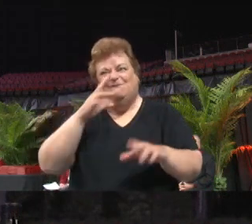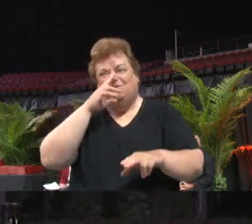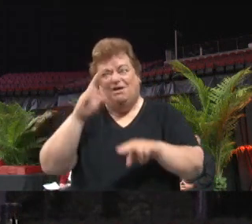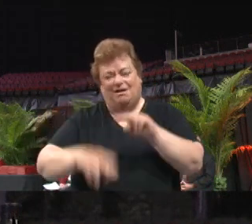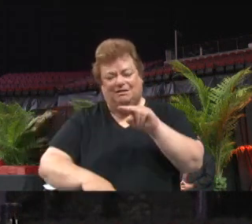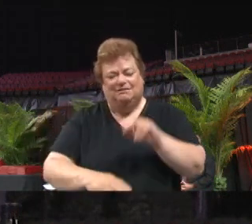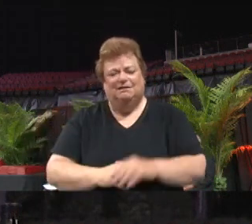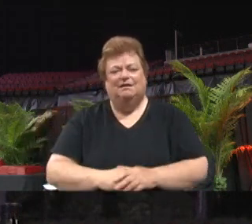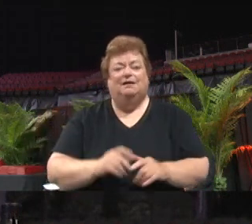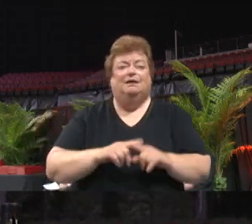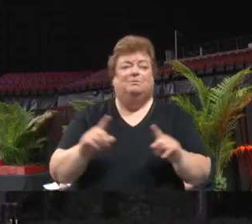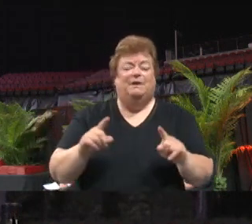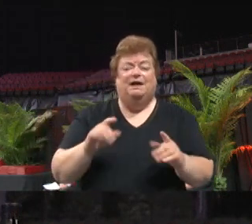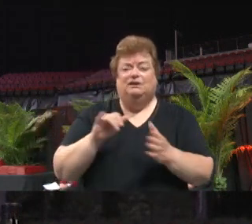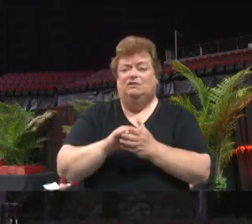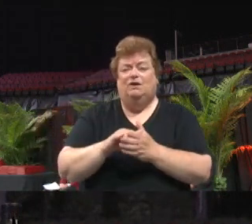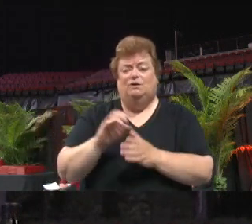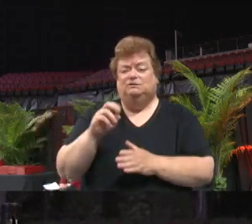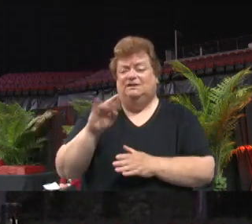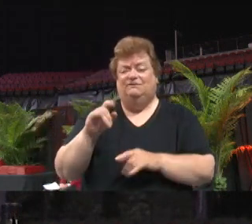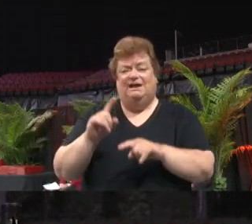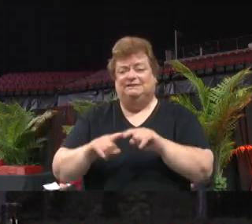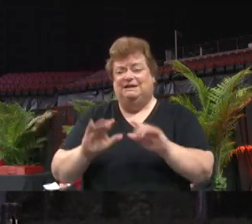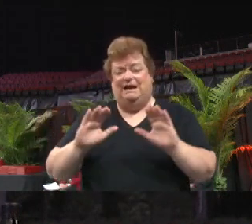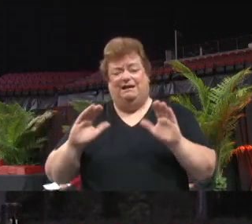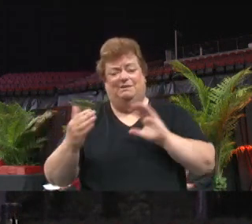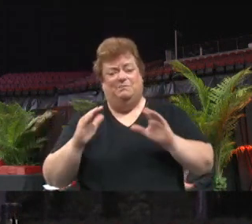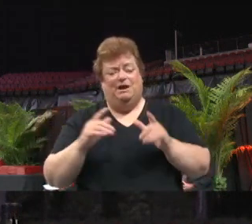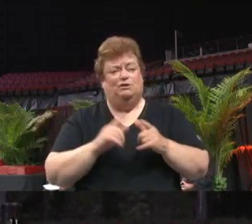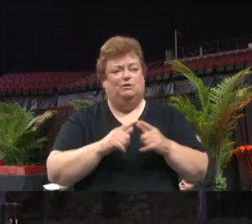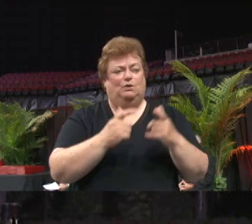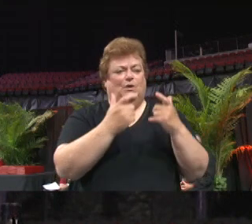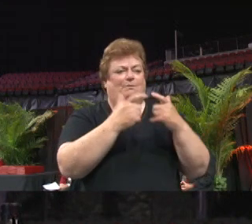it, those events cannot hold a candle to the big picture of high school.